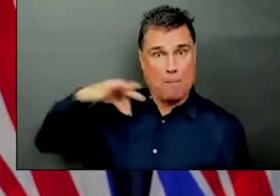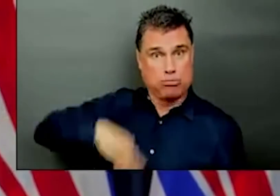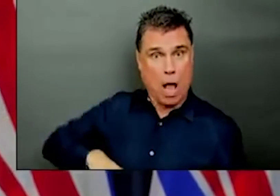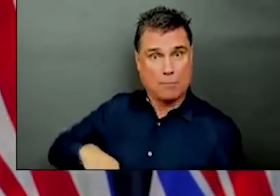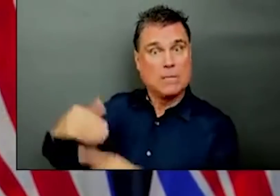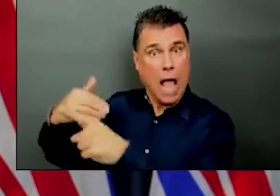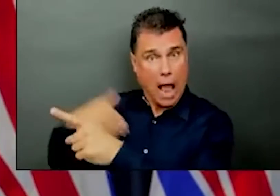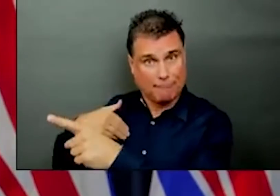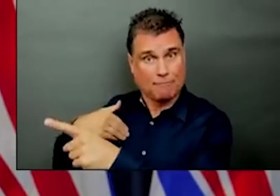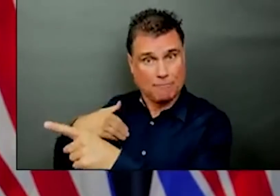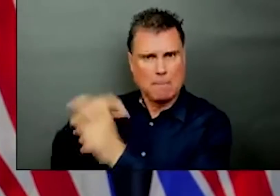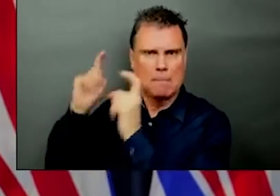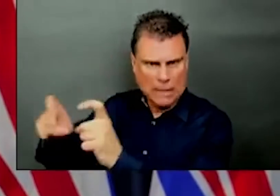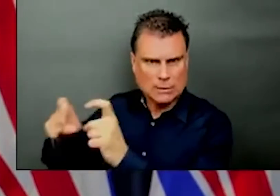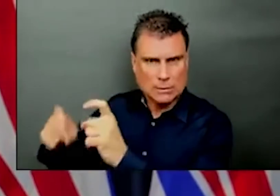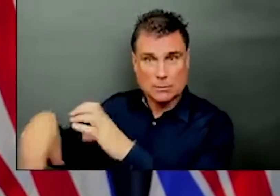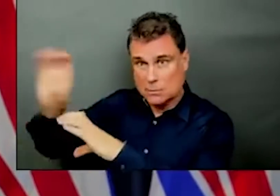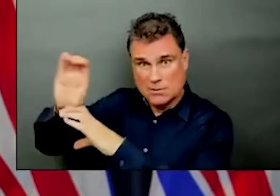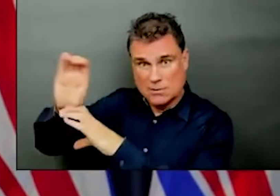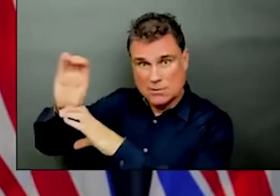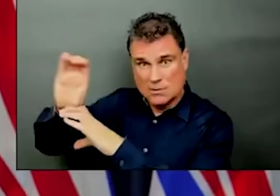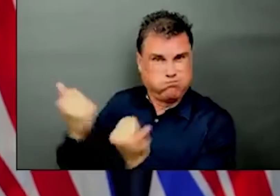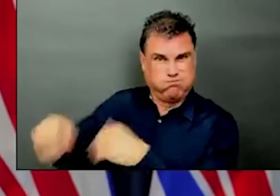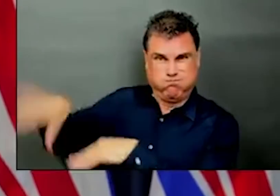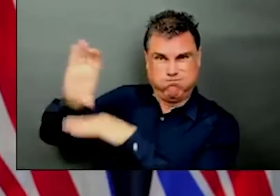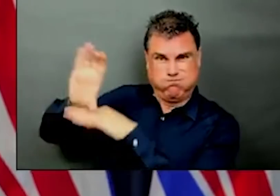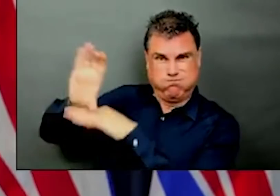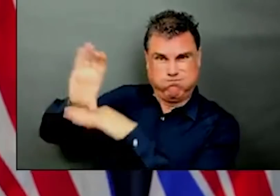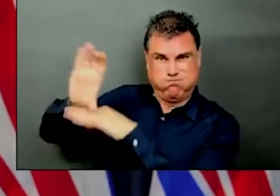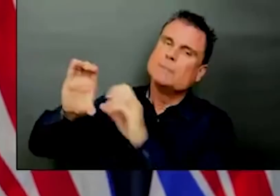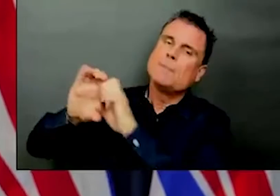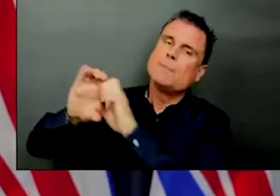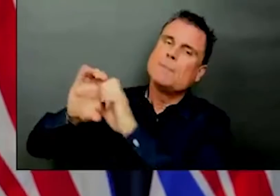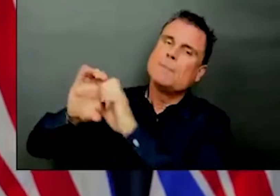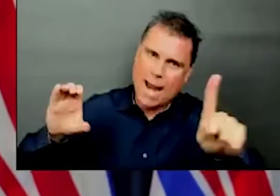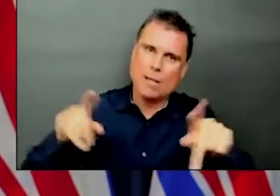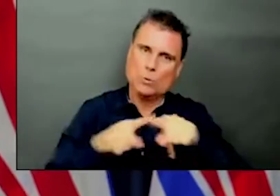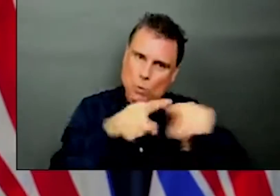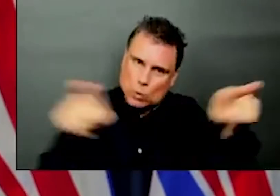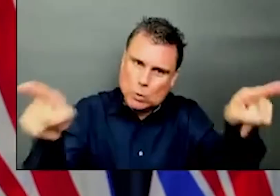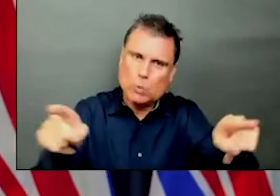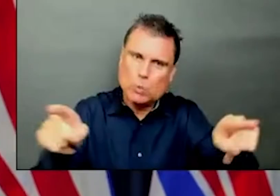made. Do you have a follow-up, Lisa?